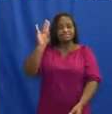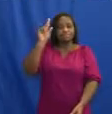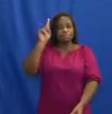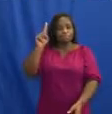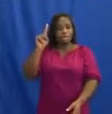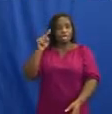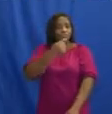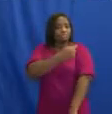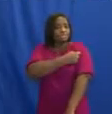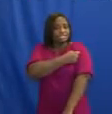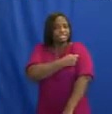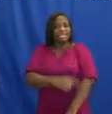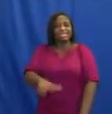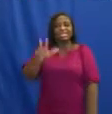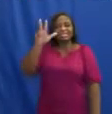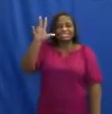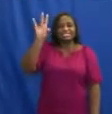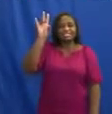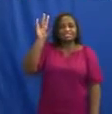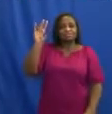vaccinators,